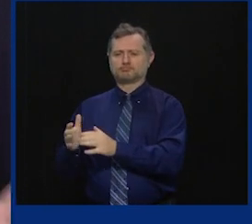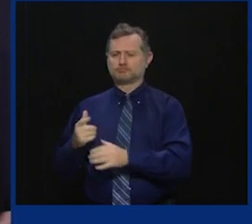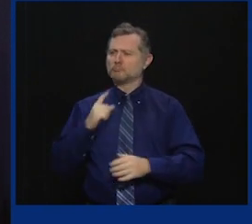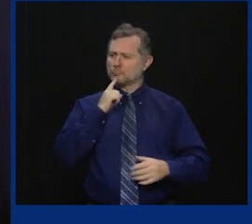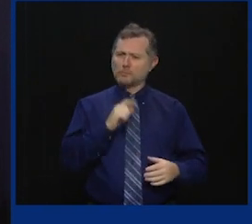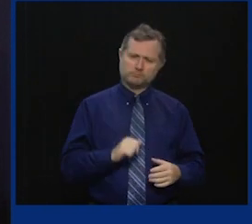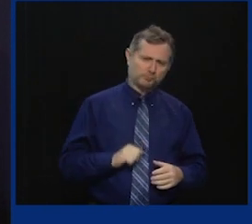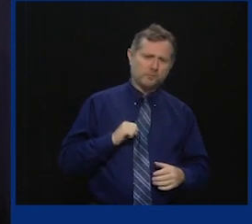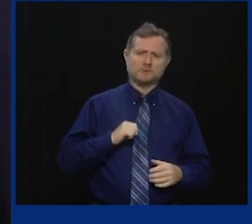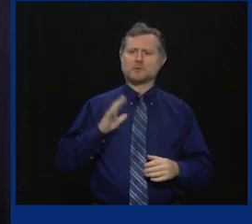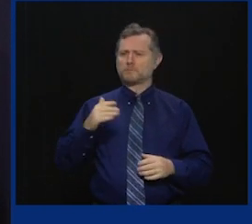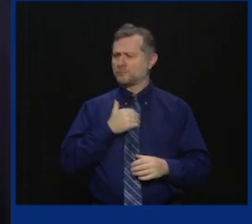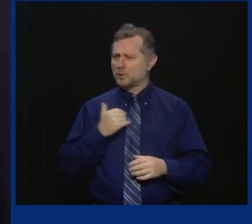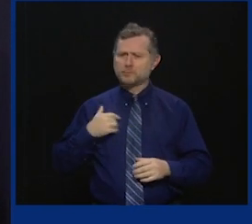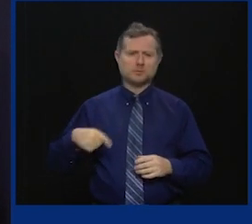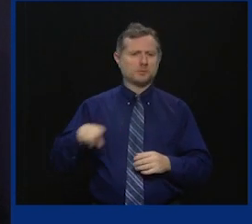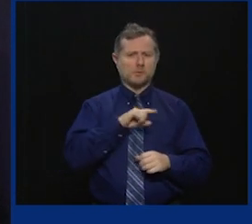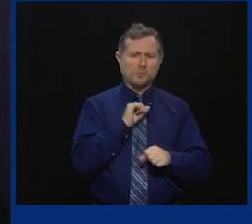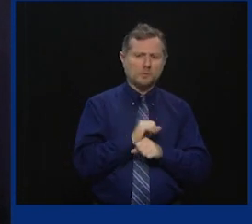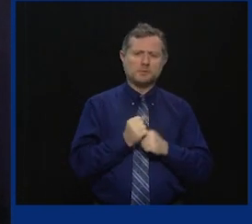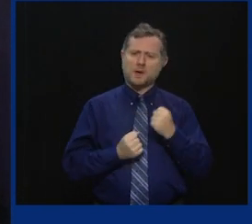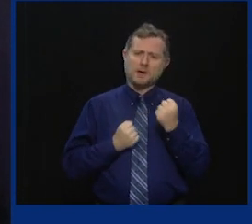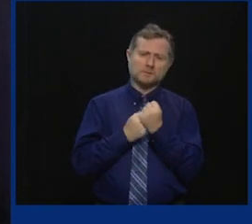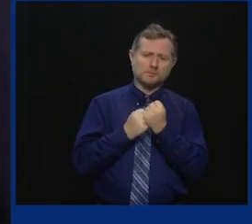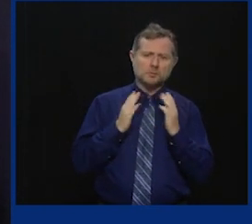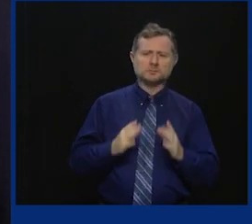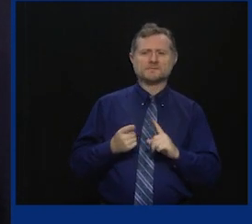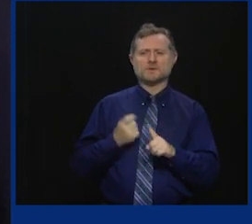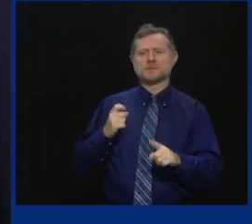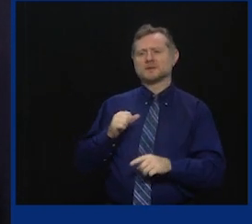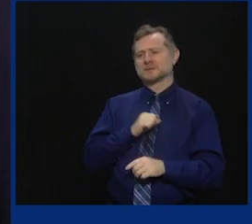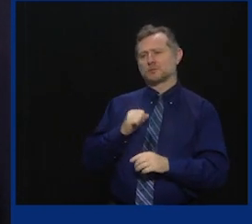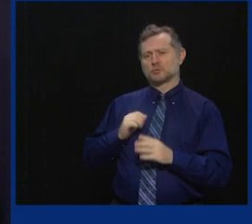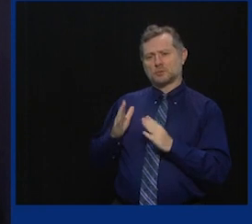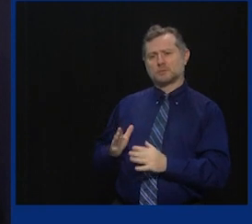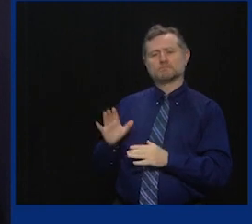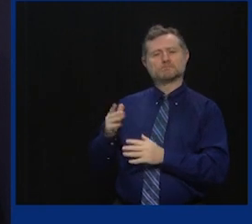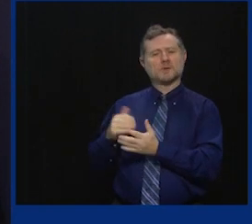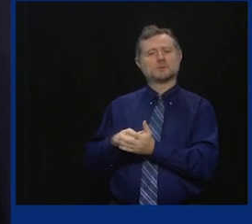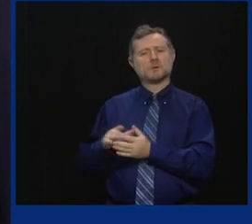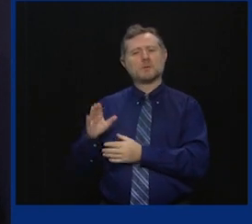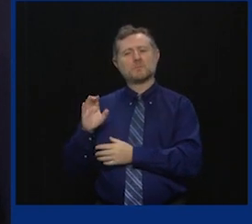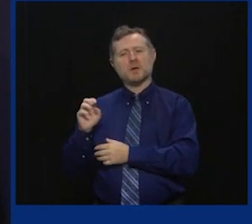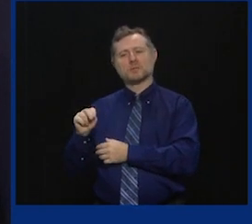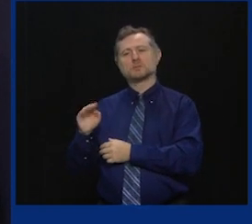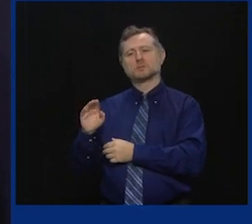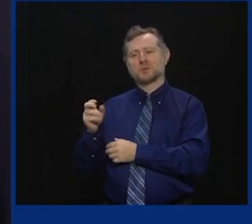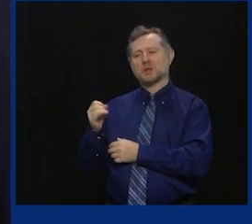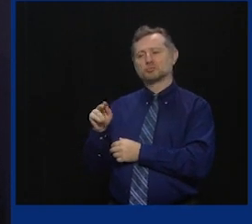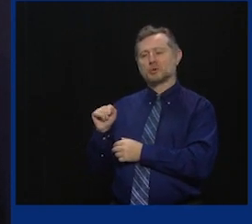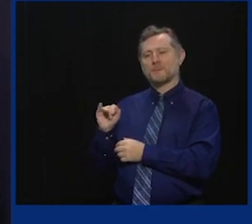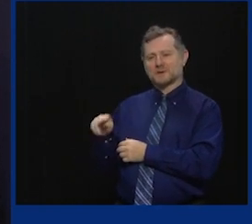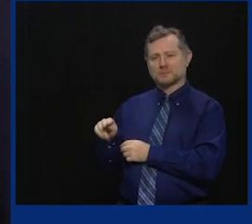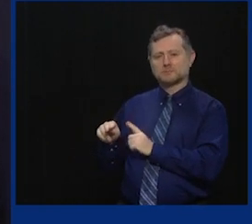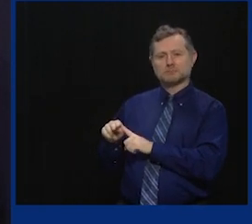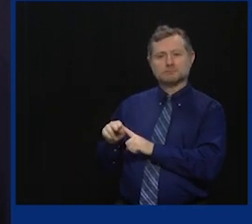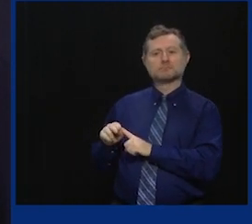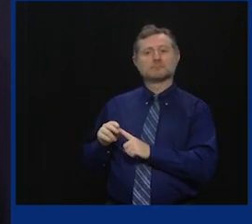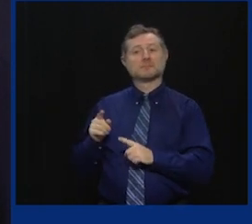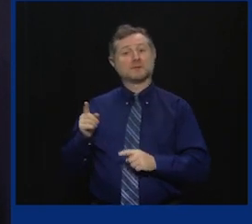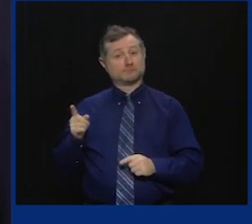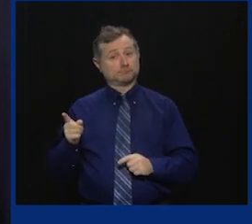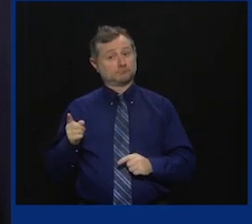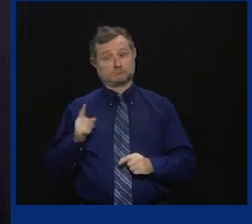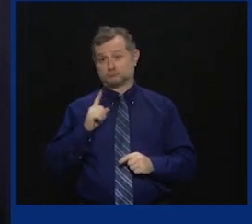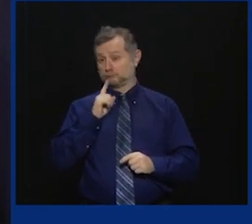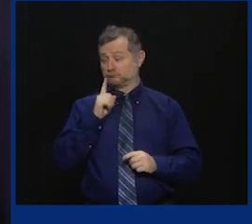the sponsor in the Senate, as I mentioned, Brian Benjamin, but also Assemblymember Farah Forrest, who is also just a great leader on criminal